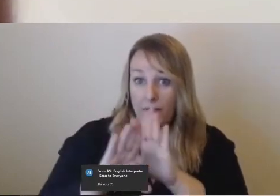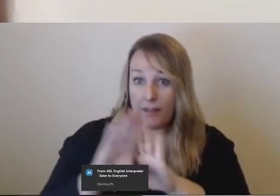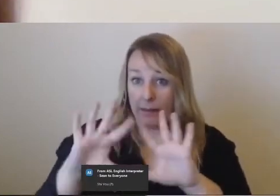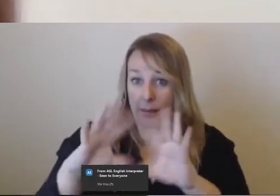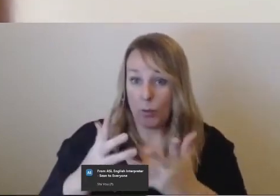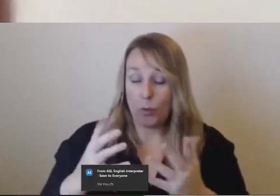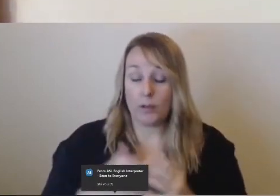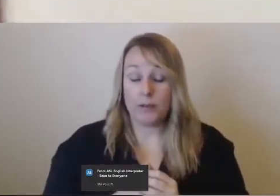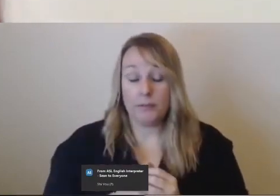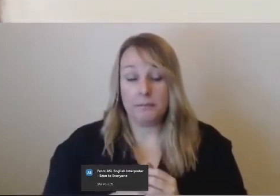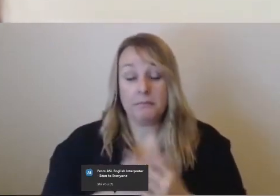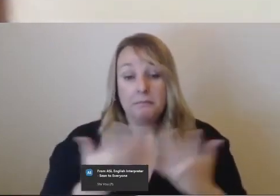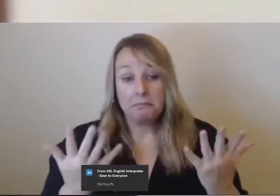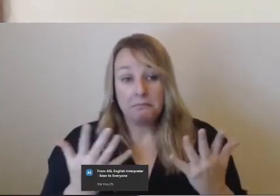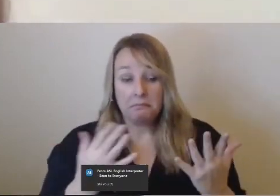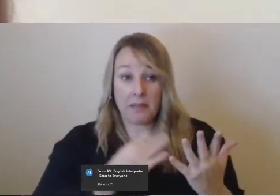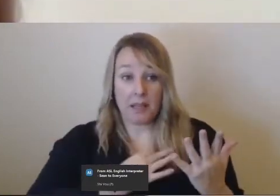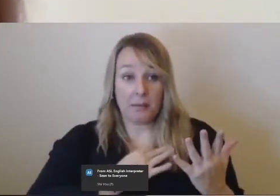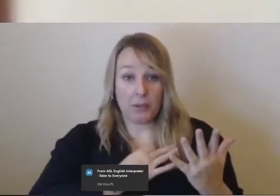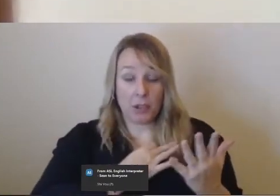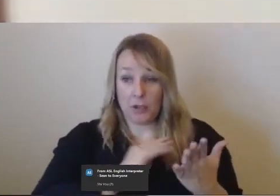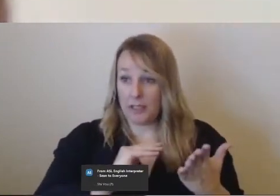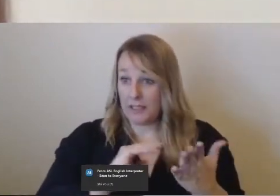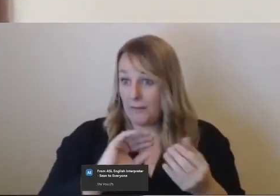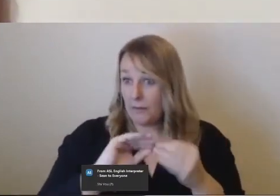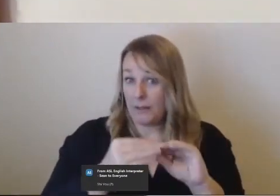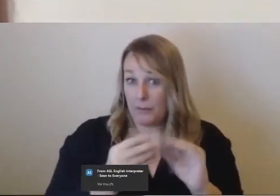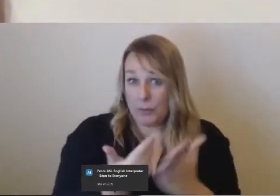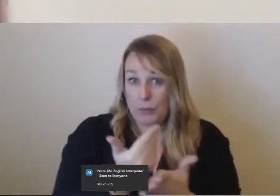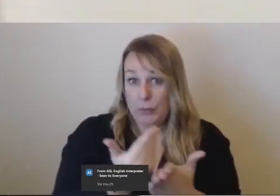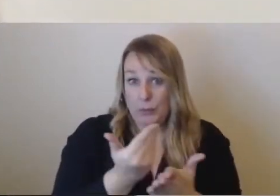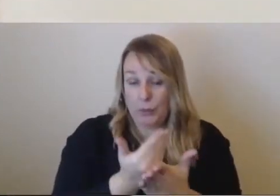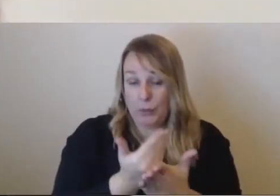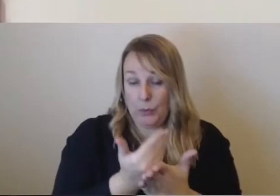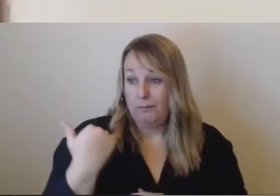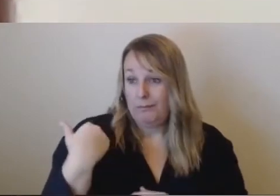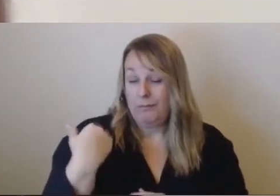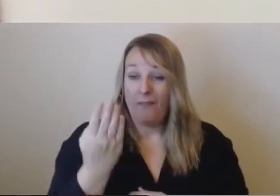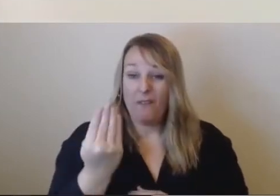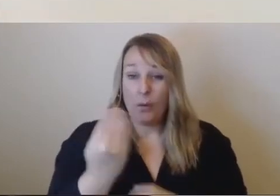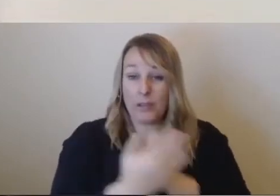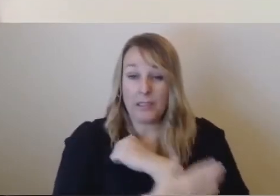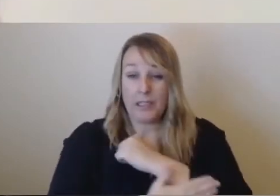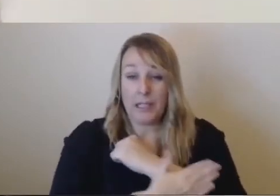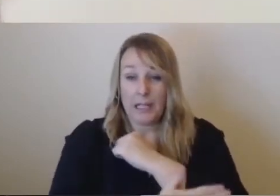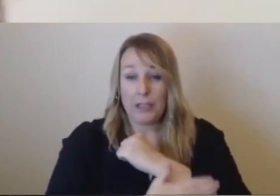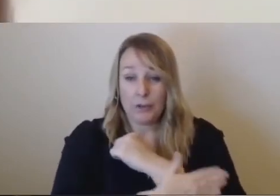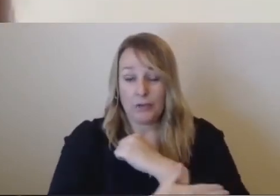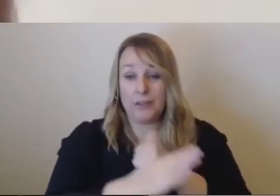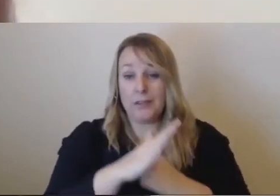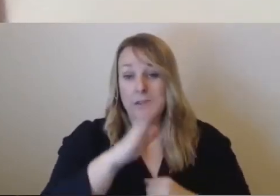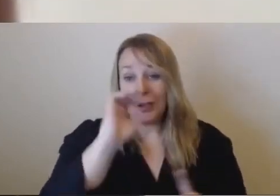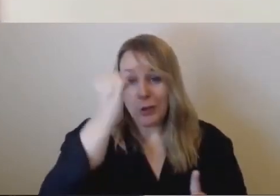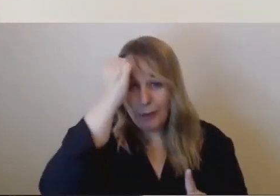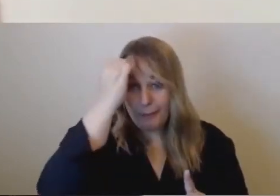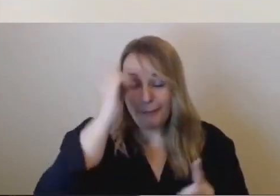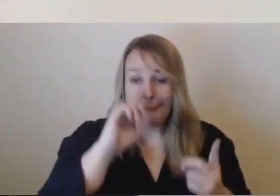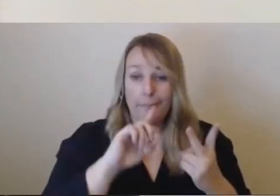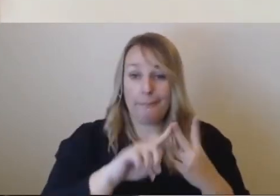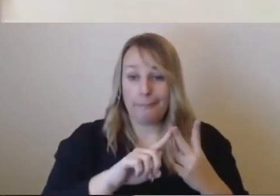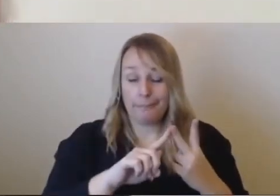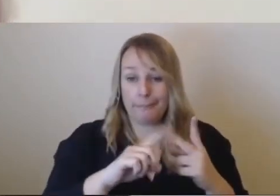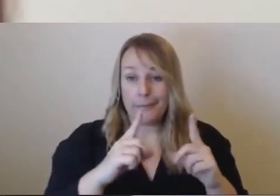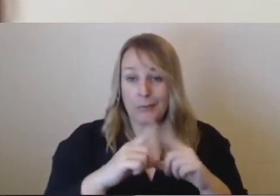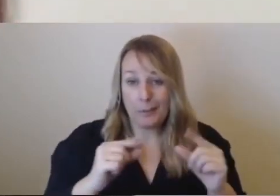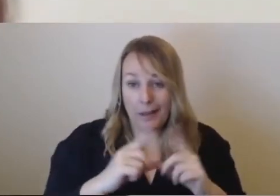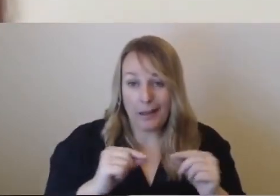to see Pew come out with some new numbers, because the most recent one with the 14 countries, it's very much Europe and Japan, you